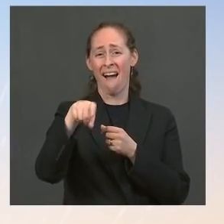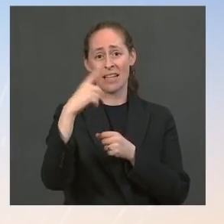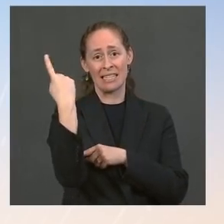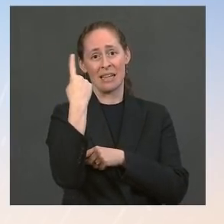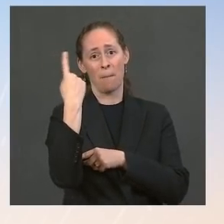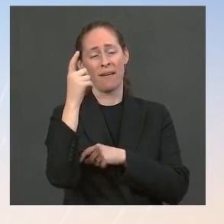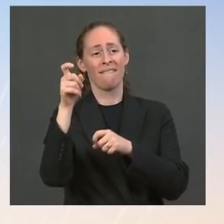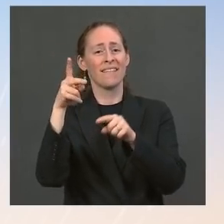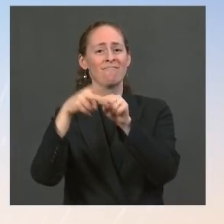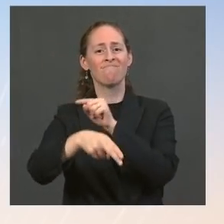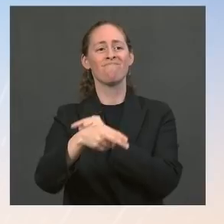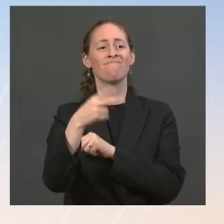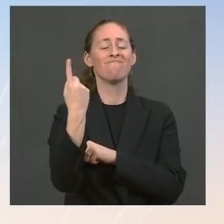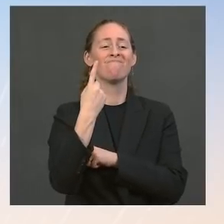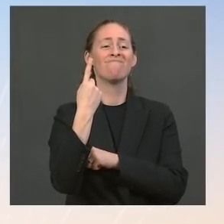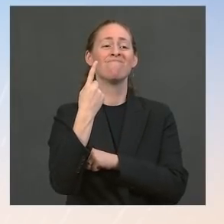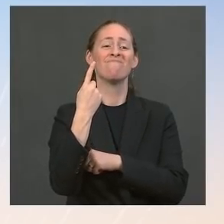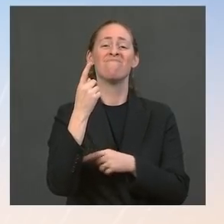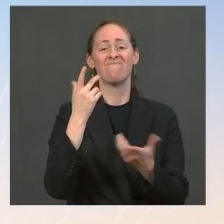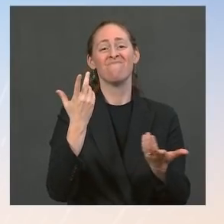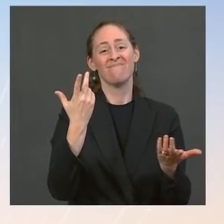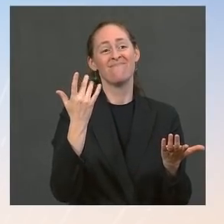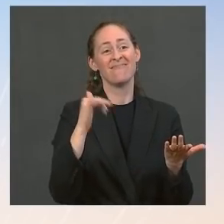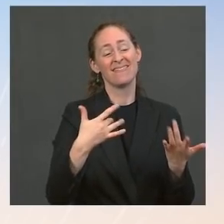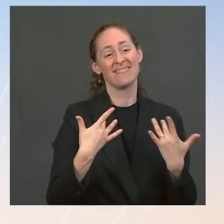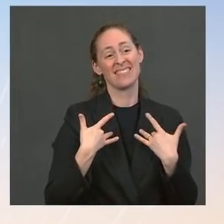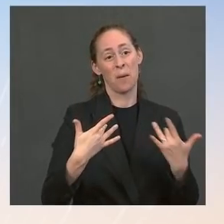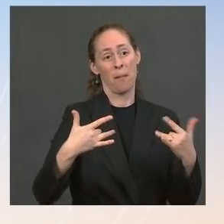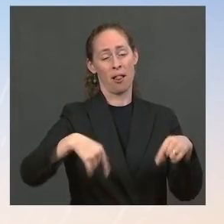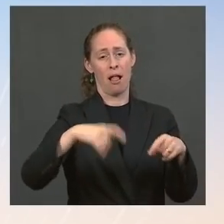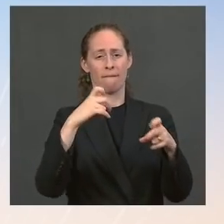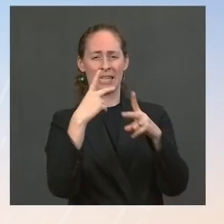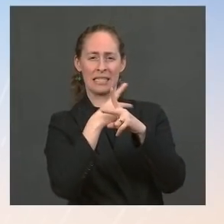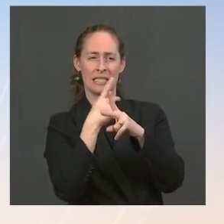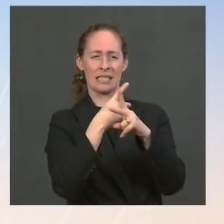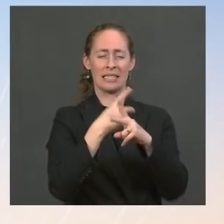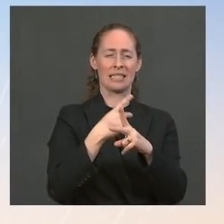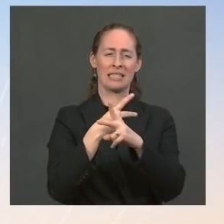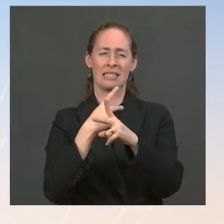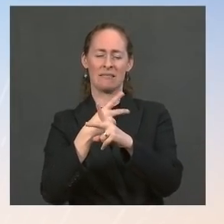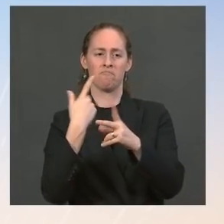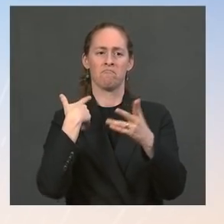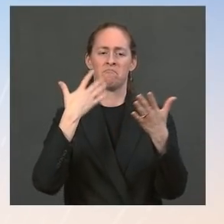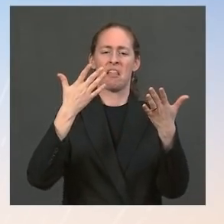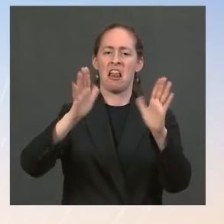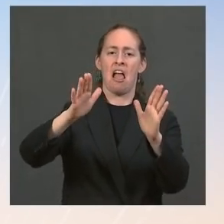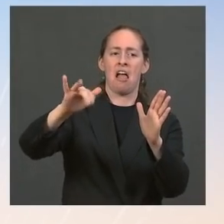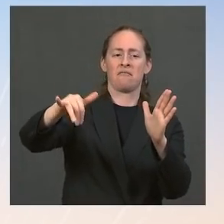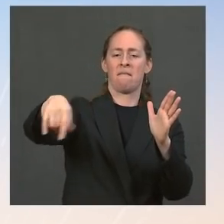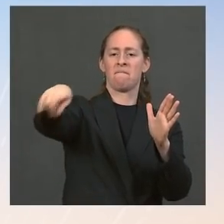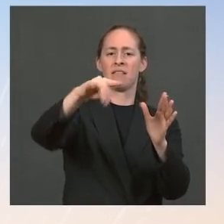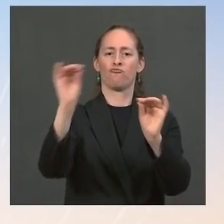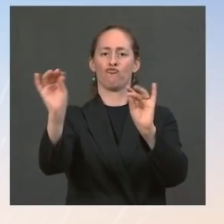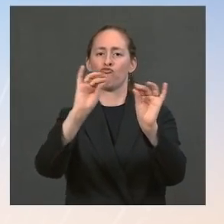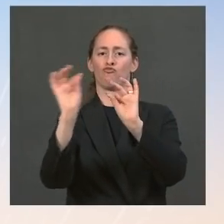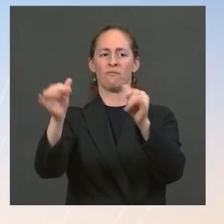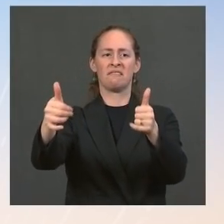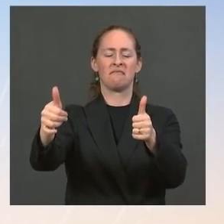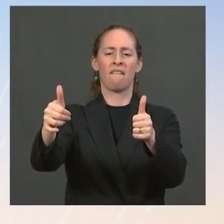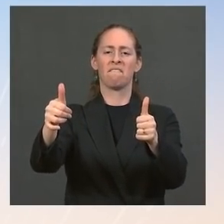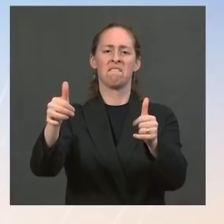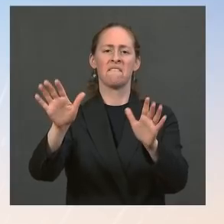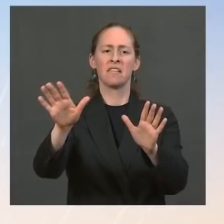just the nature of the totals here. But we'll leave those conversations private. I know you're eager to know more, and hopefully we'll have more to share